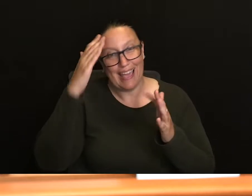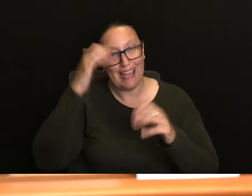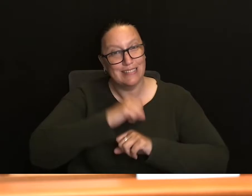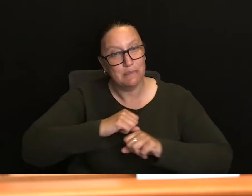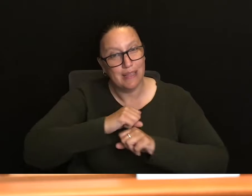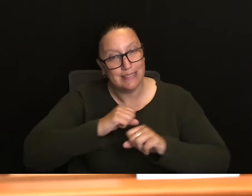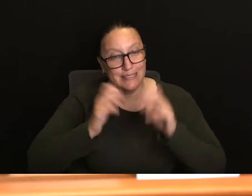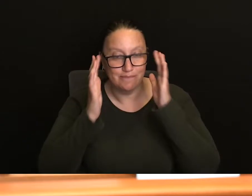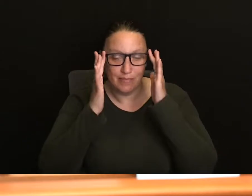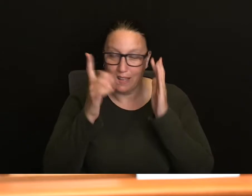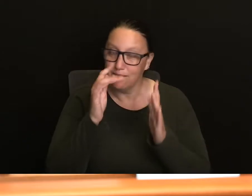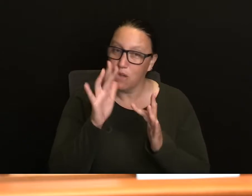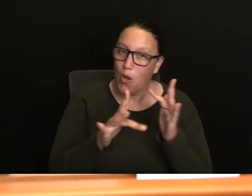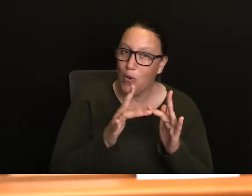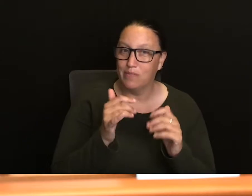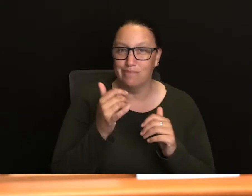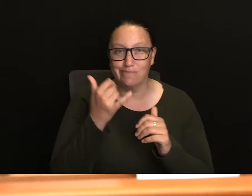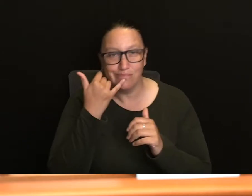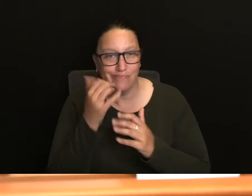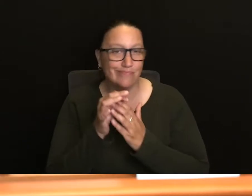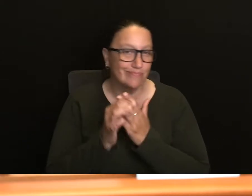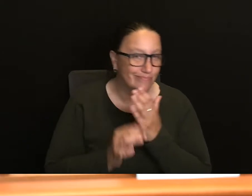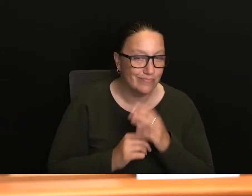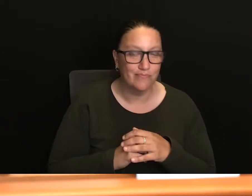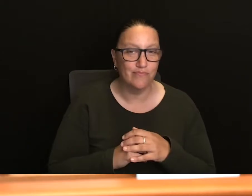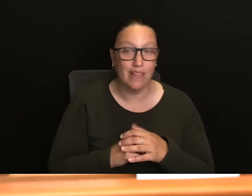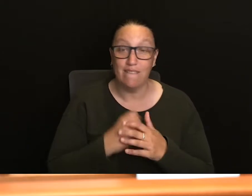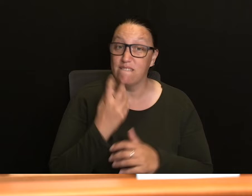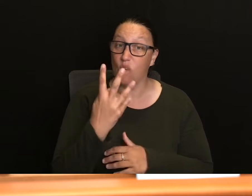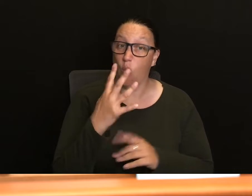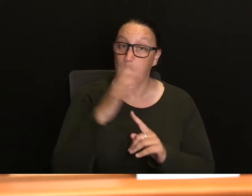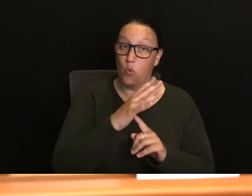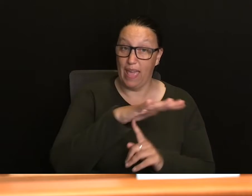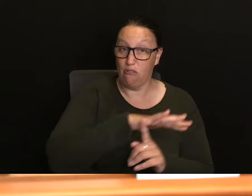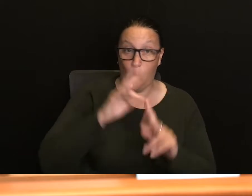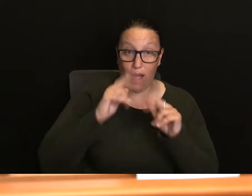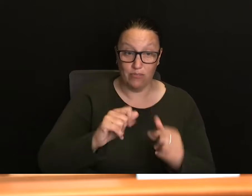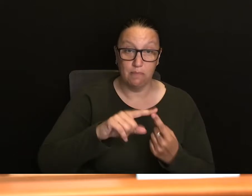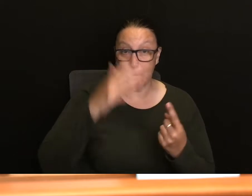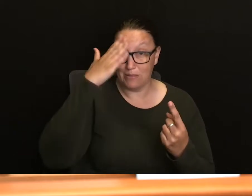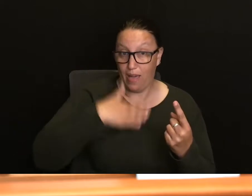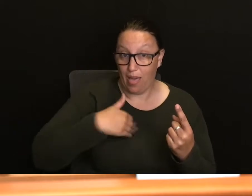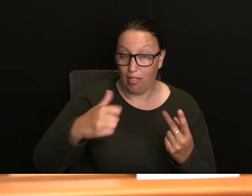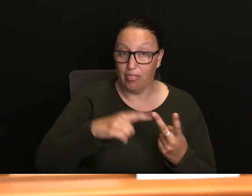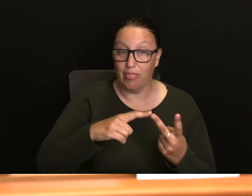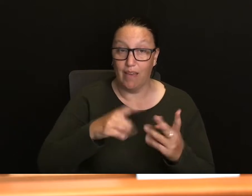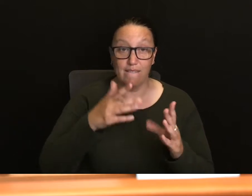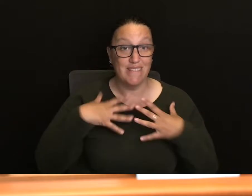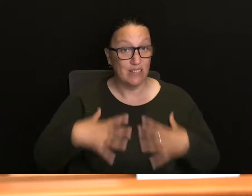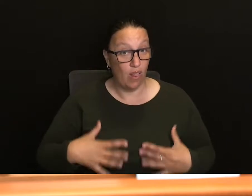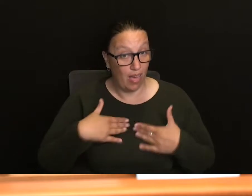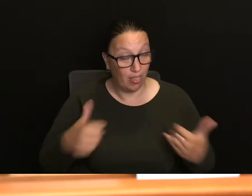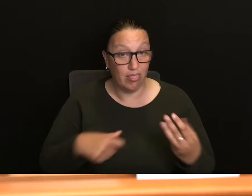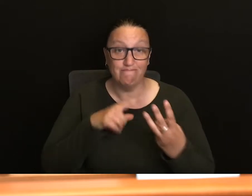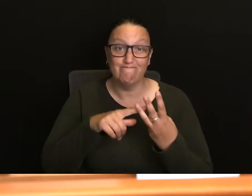chat. The network of Headspace services provides holistic care across 4 key areas: mental health, physical health, substance